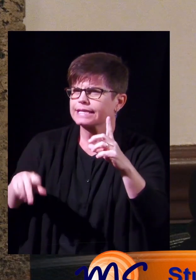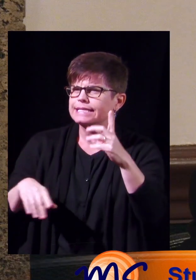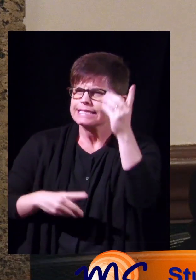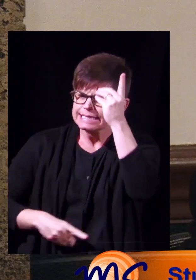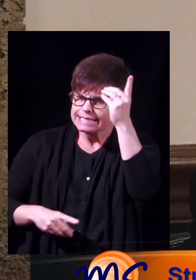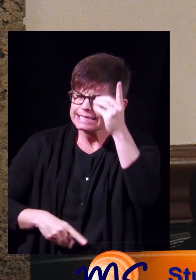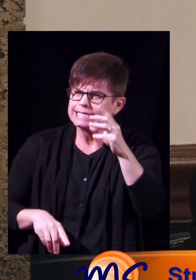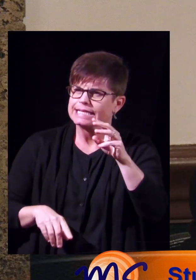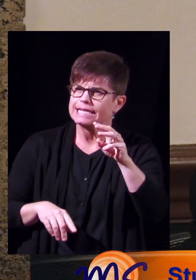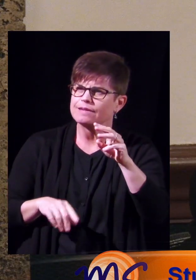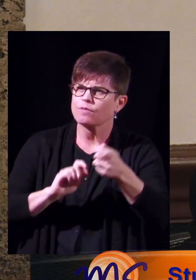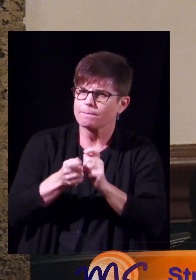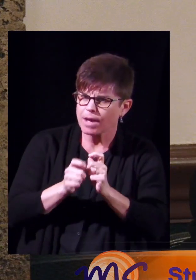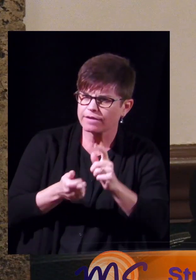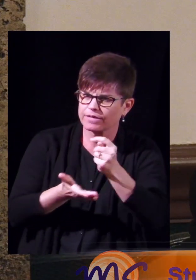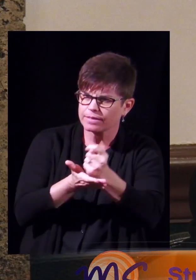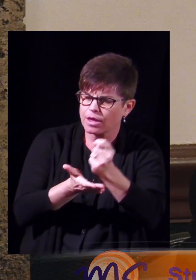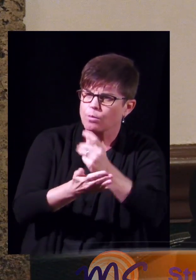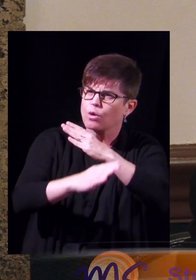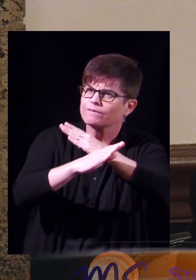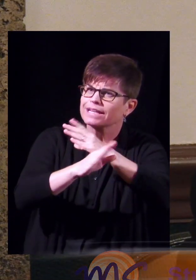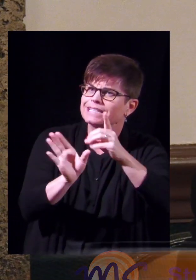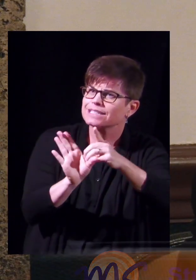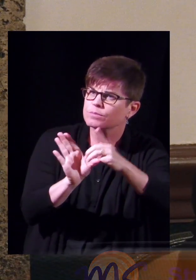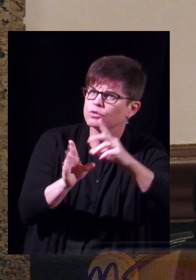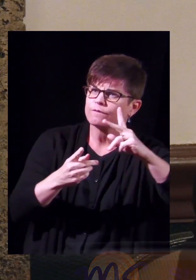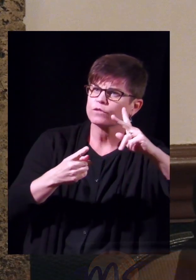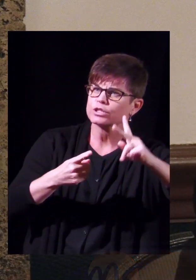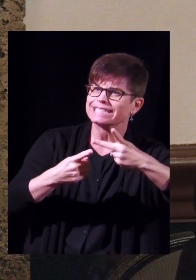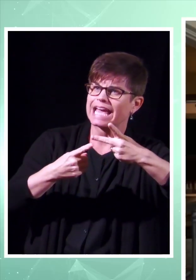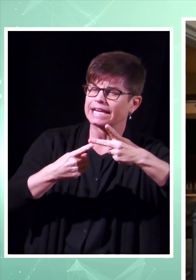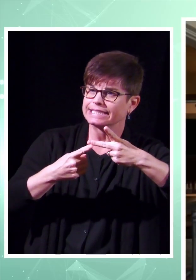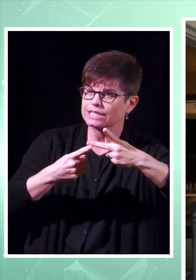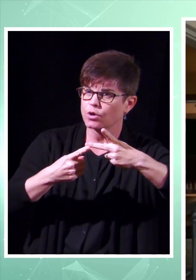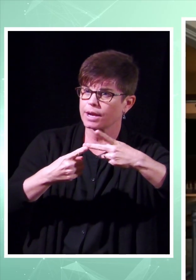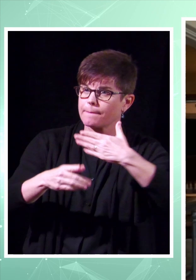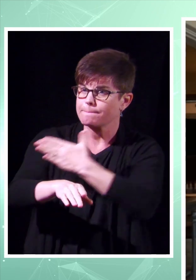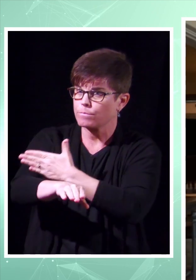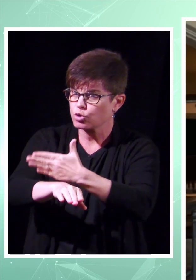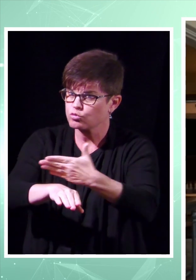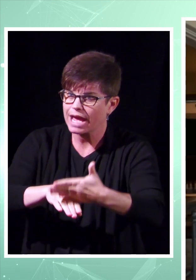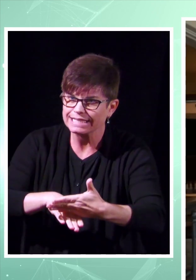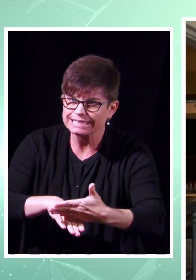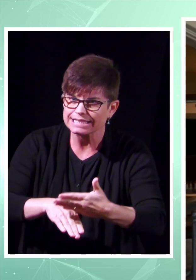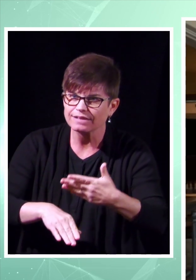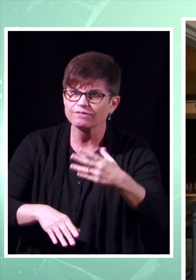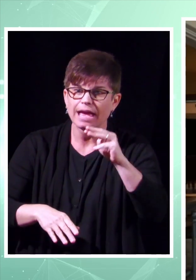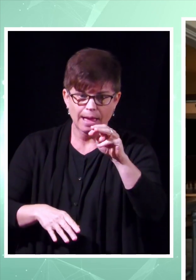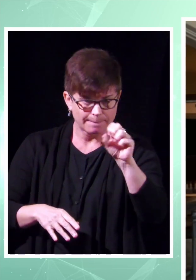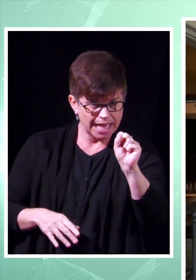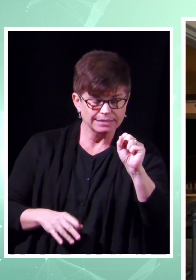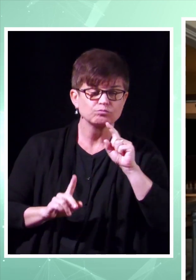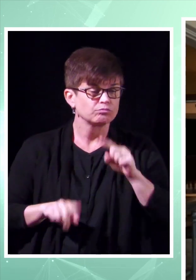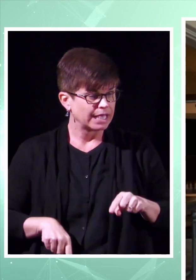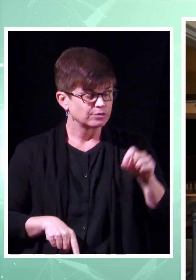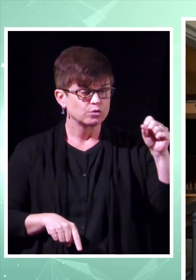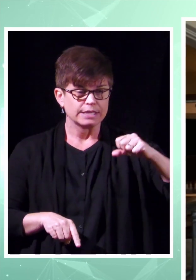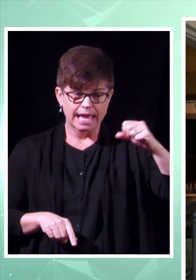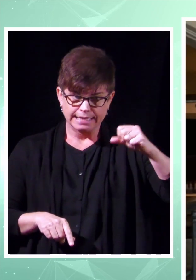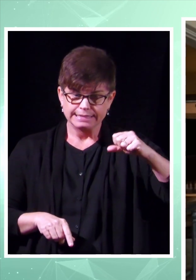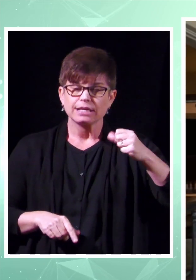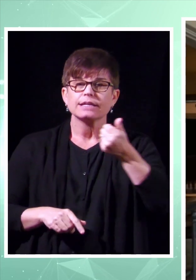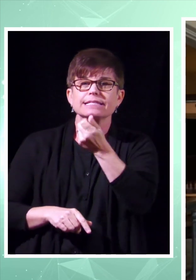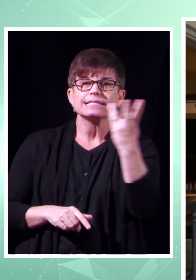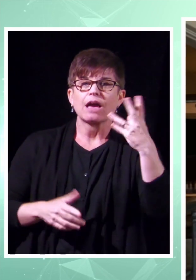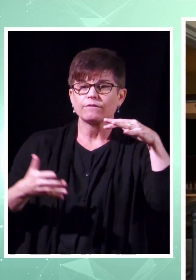therapies preventing disability for secondary progressive MS? The answer is yes. And so there's been